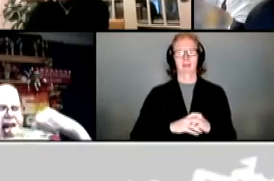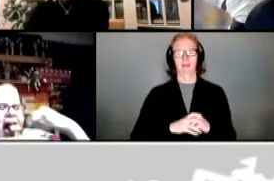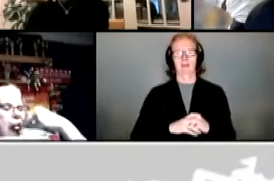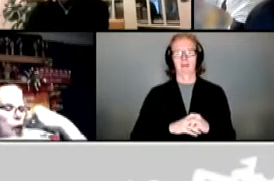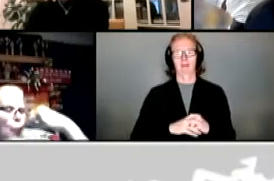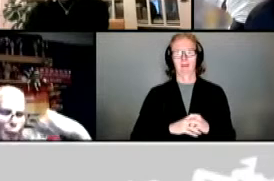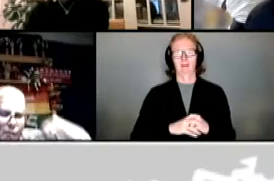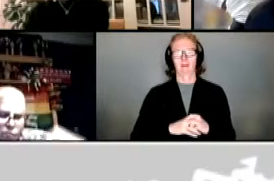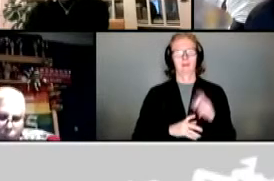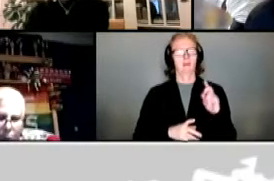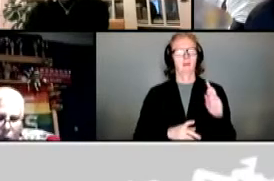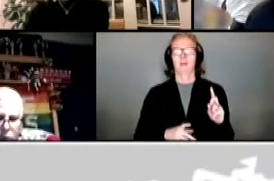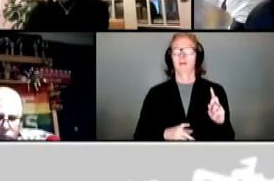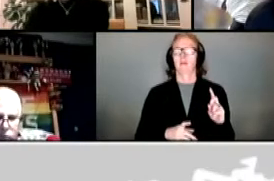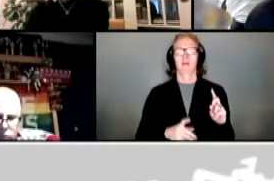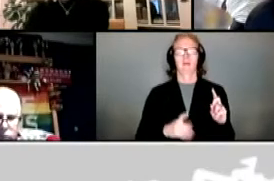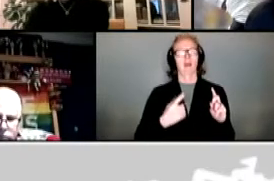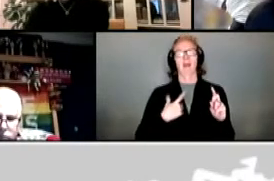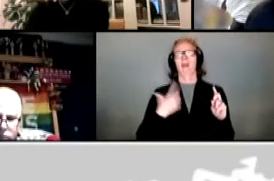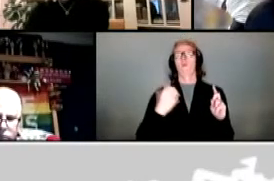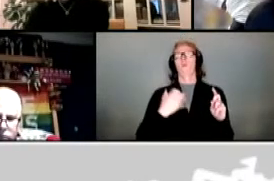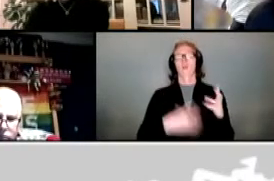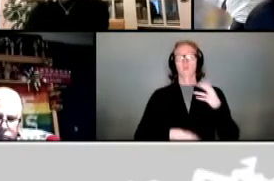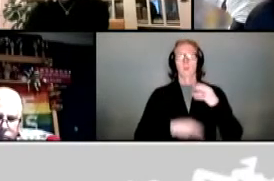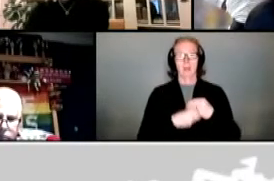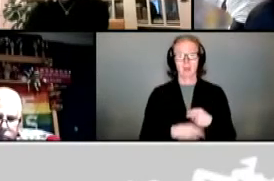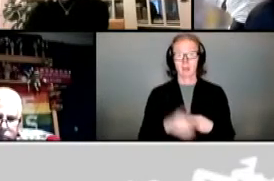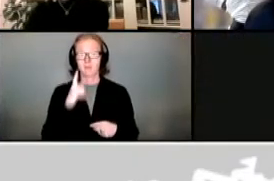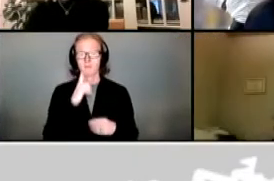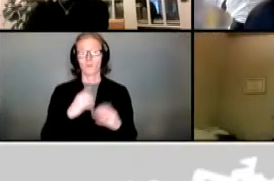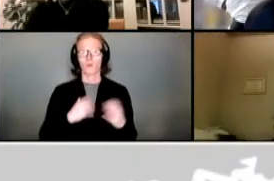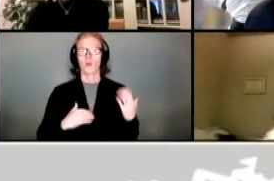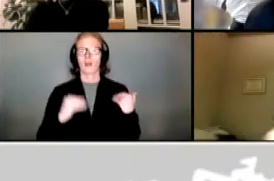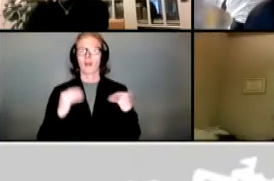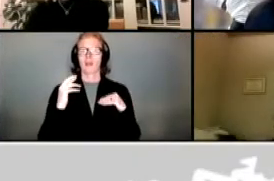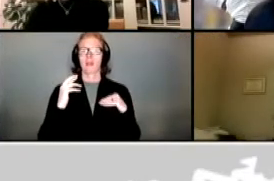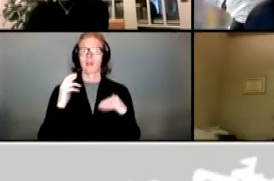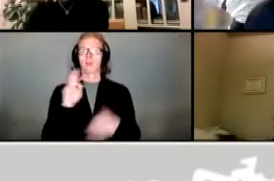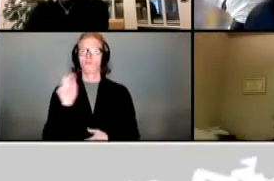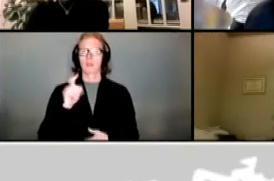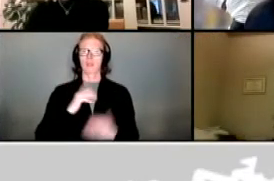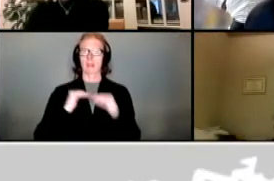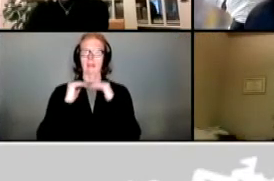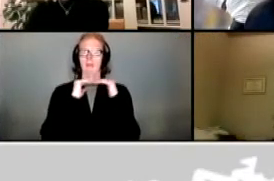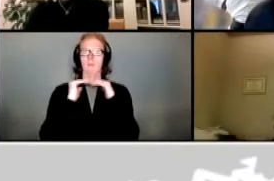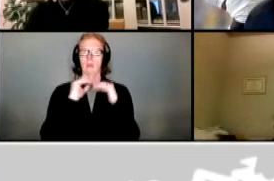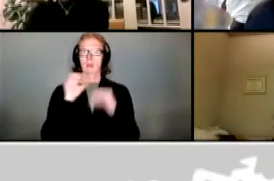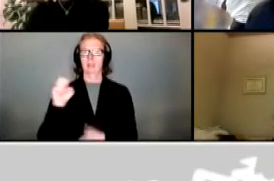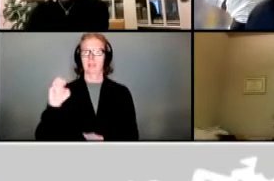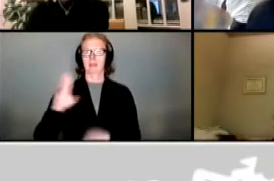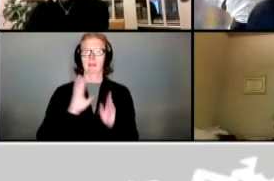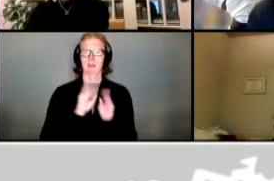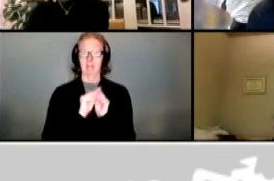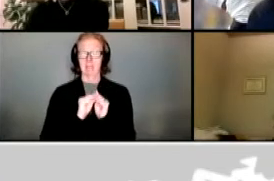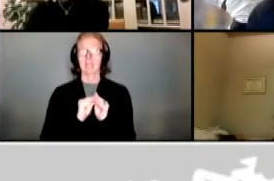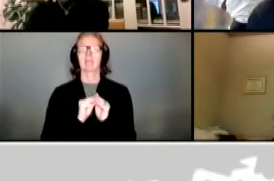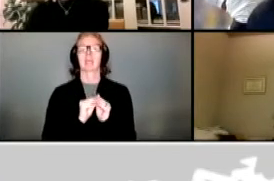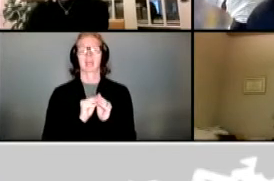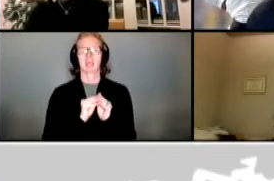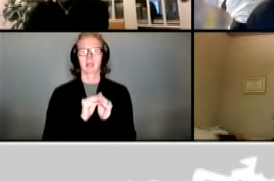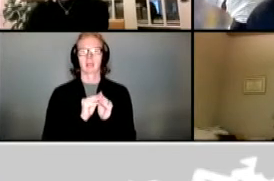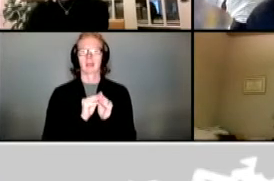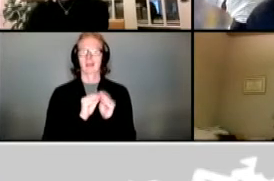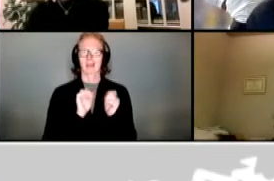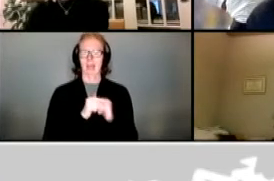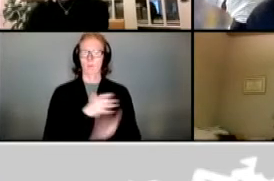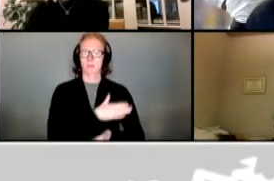I, at the racial equity subcommittee meeting, we went over the process for addressing how